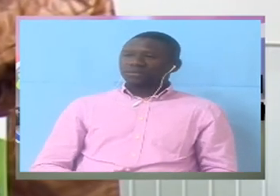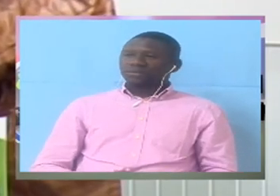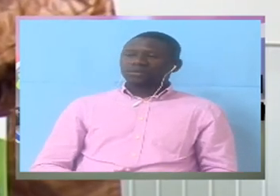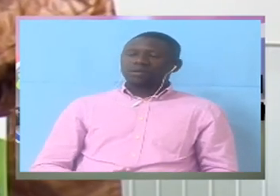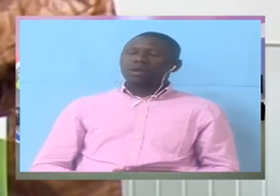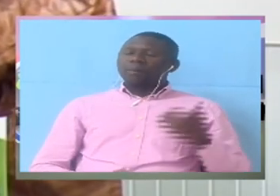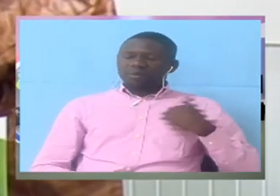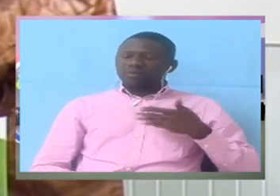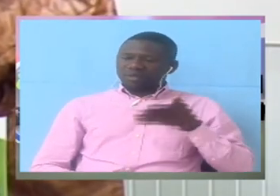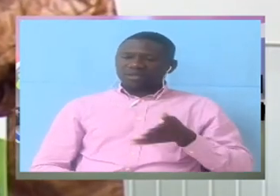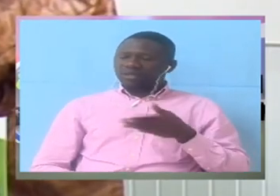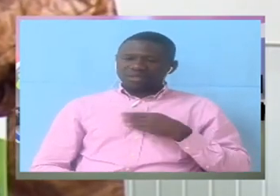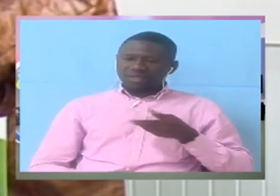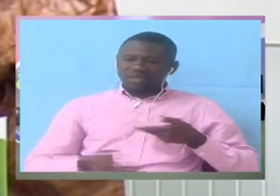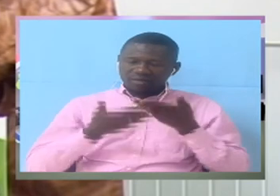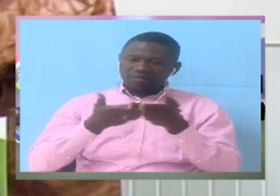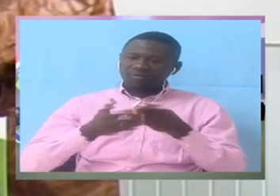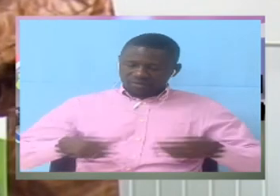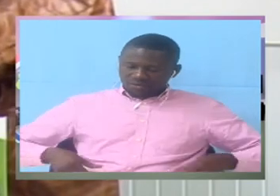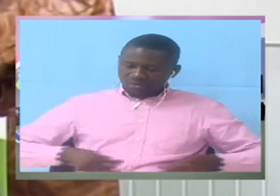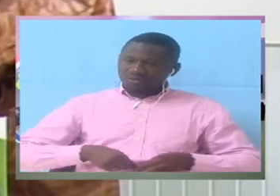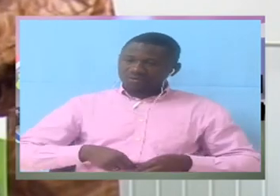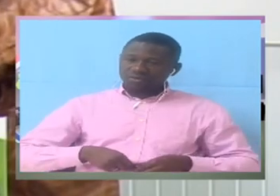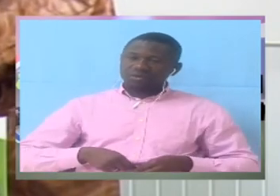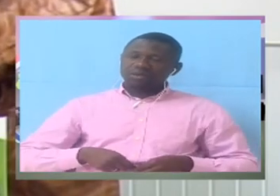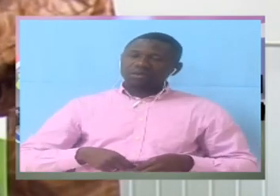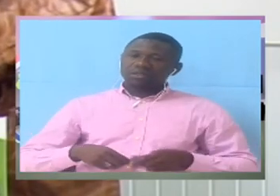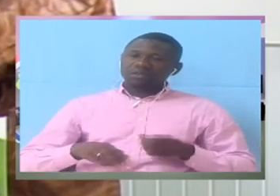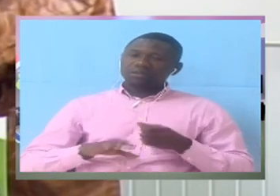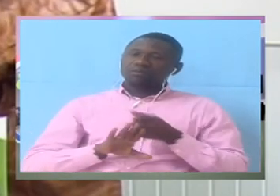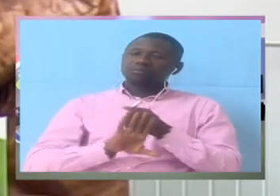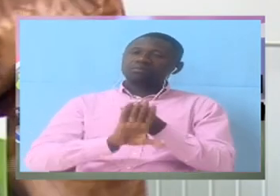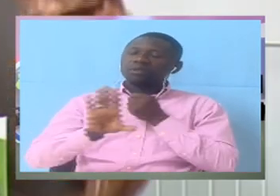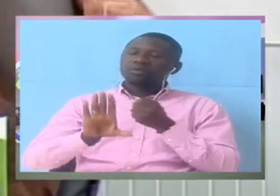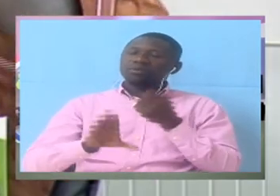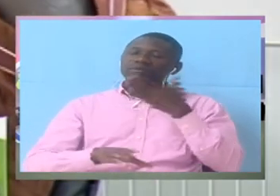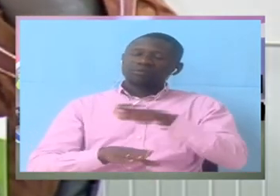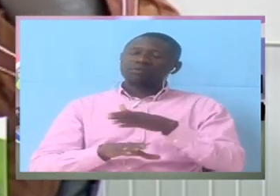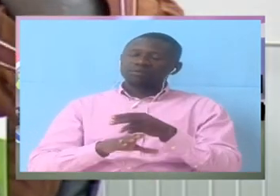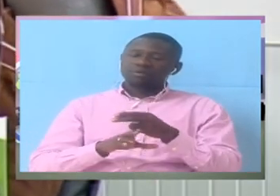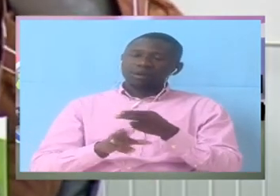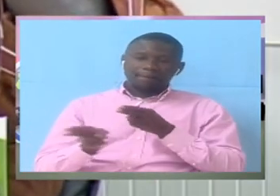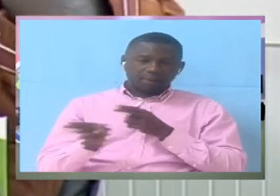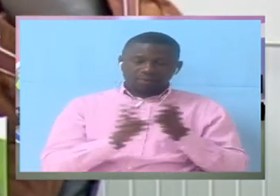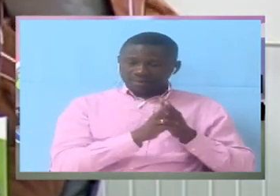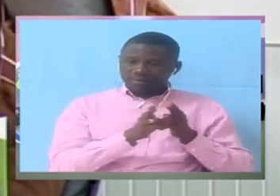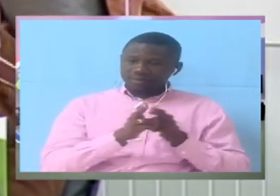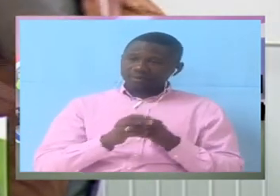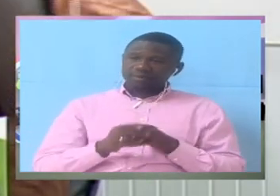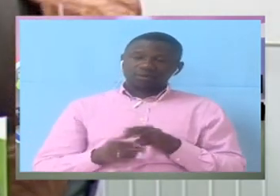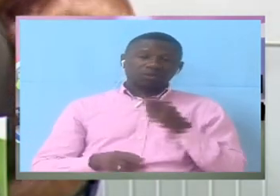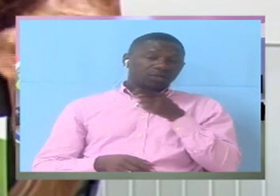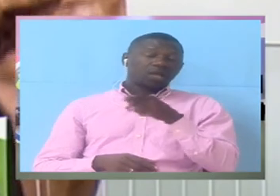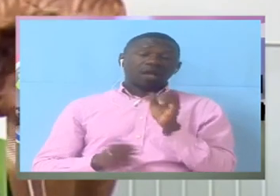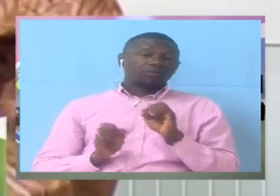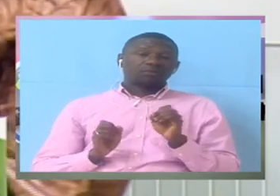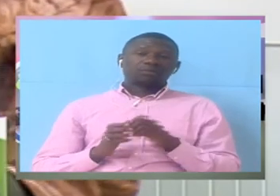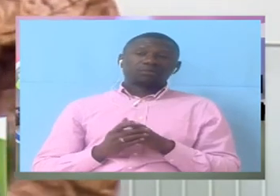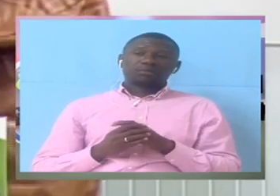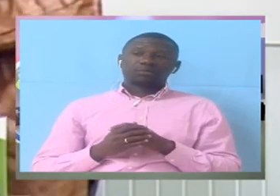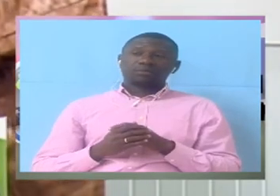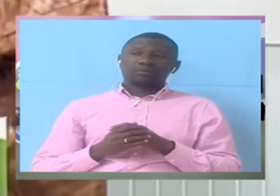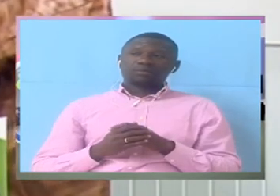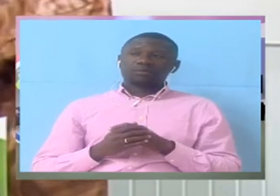Our people here, they give you jujus to tie on your body, which prevents bullets. That's not